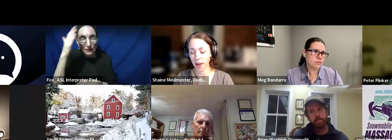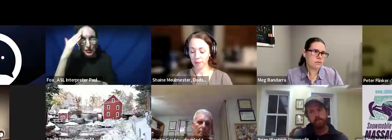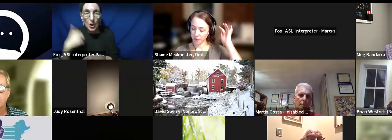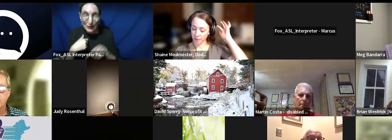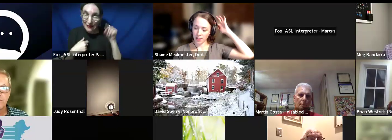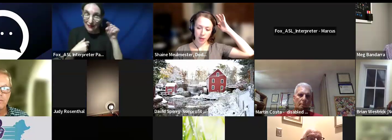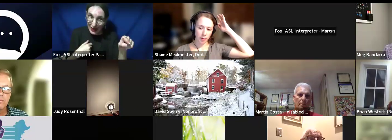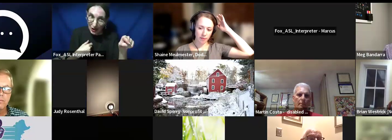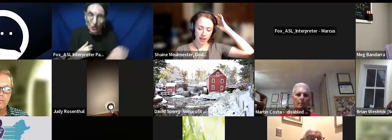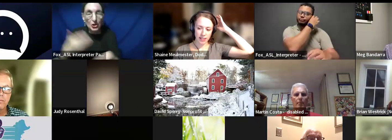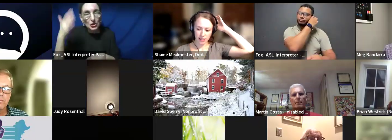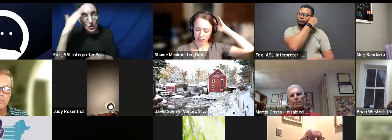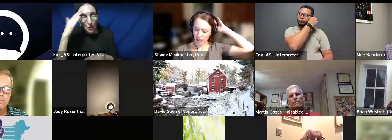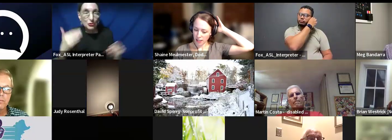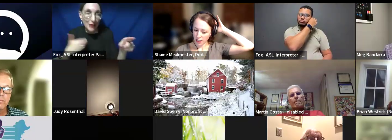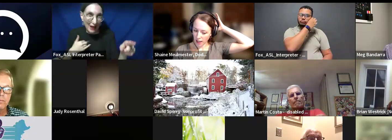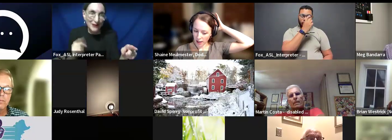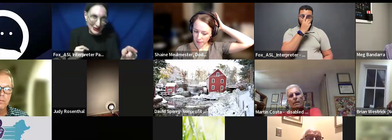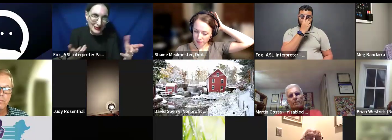Right. Yeah, that's a great point. And